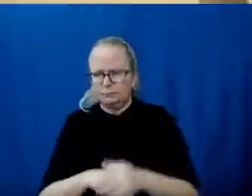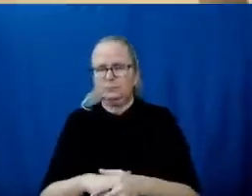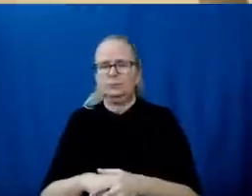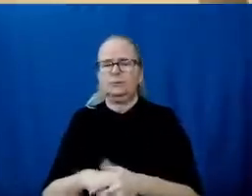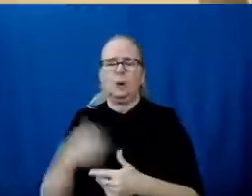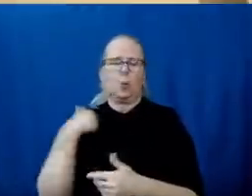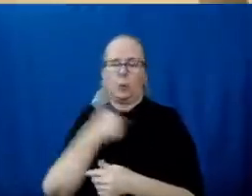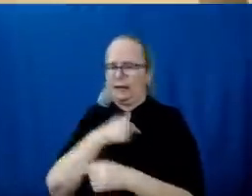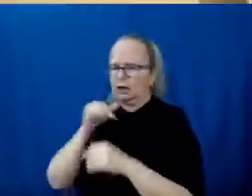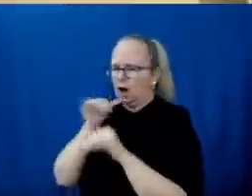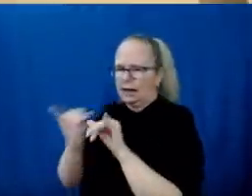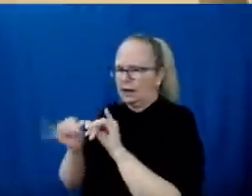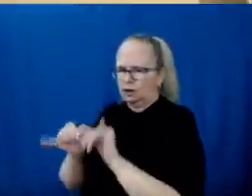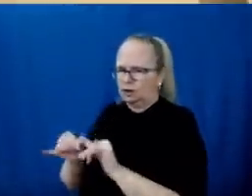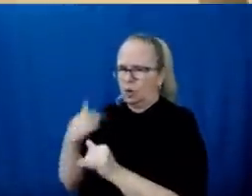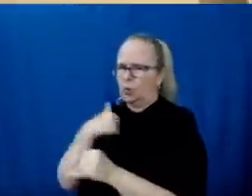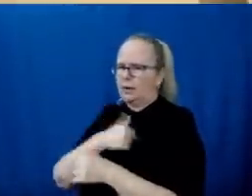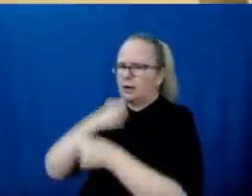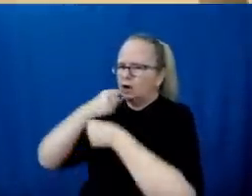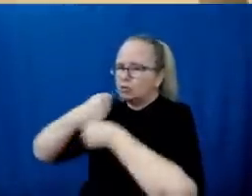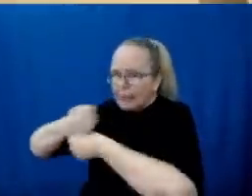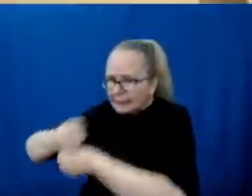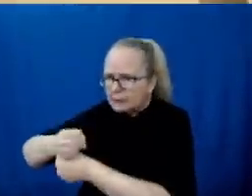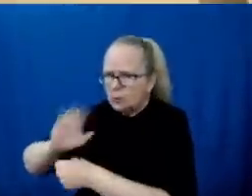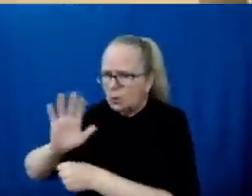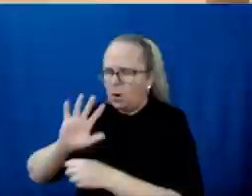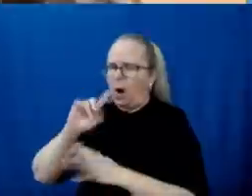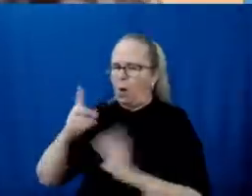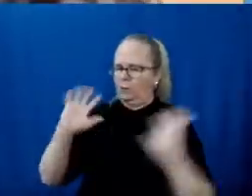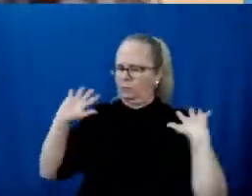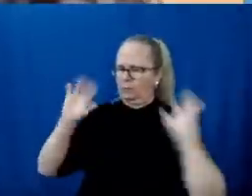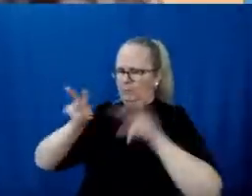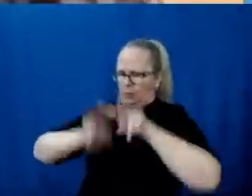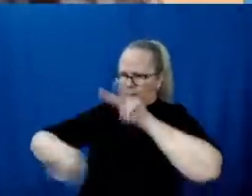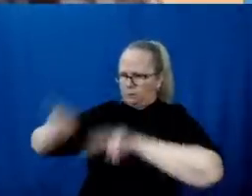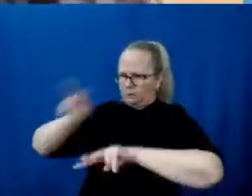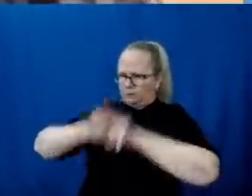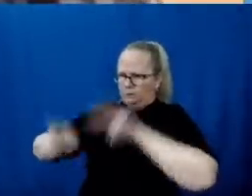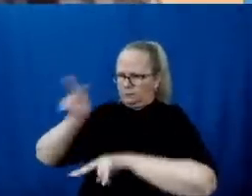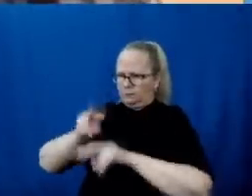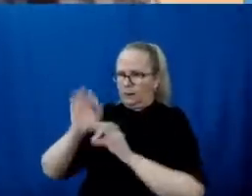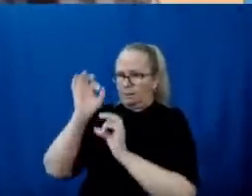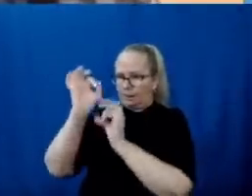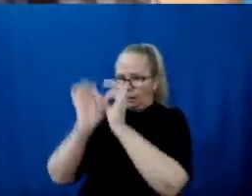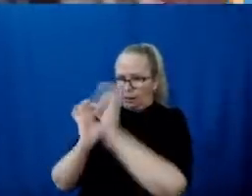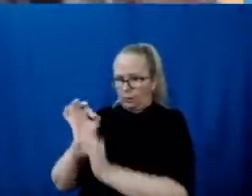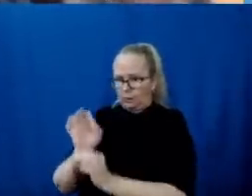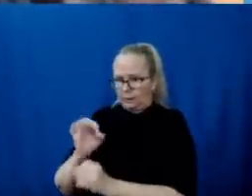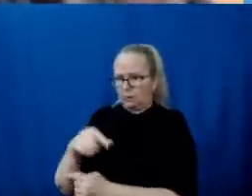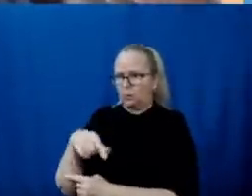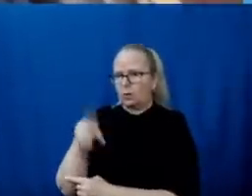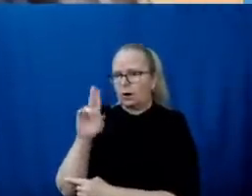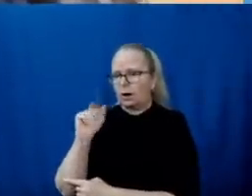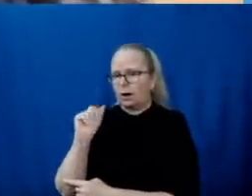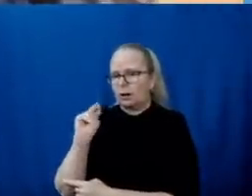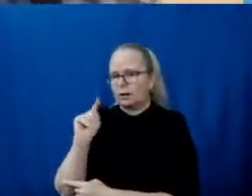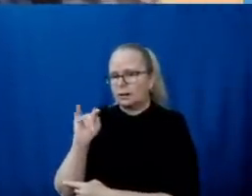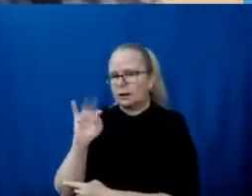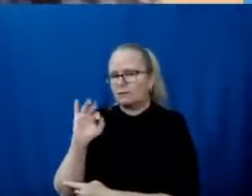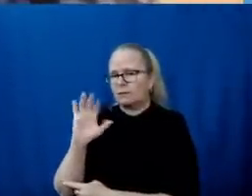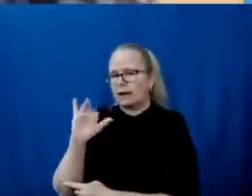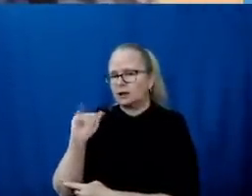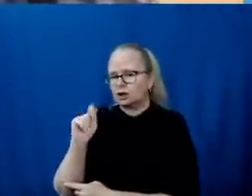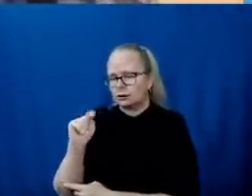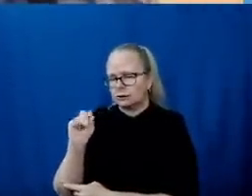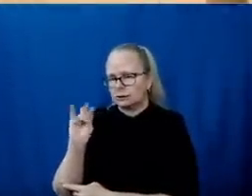molecular biology, or? Yeah. Well, we're not engineering anything. We're not creating anything. We're just monitoring. So it's just molecular